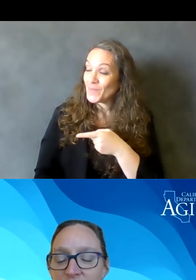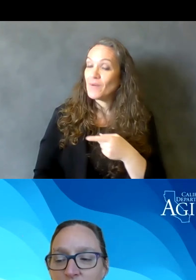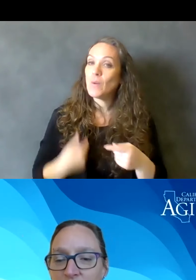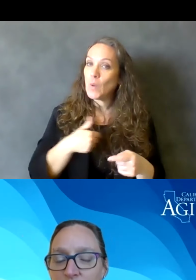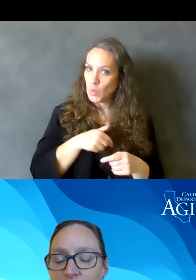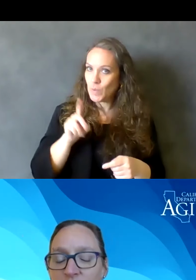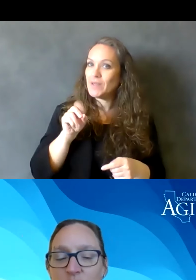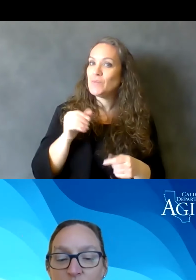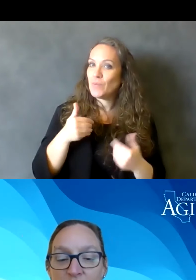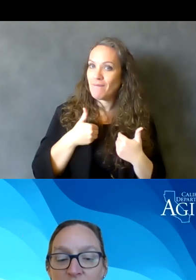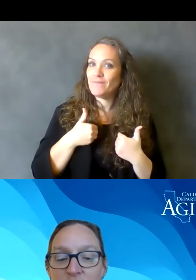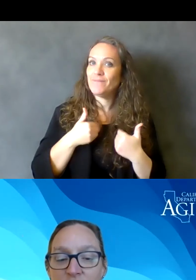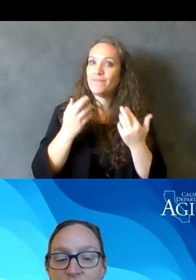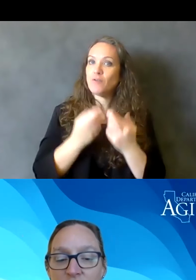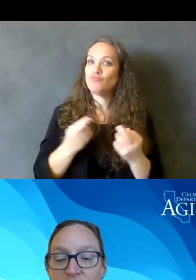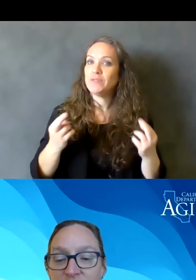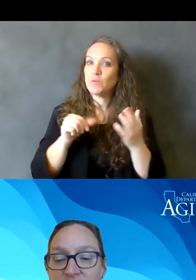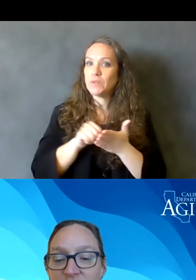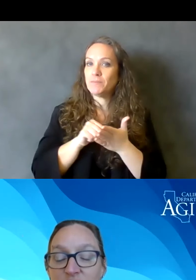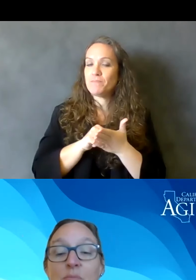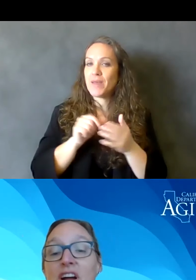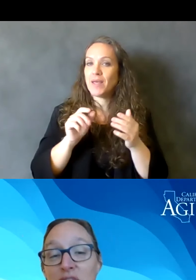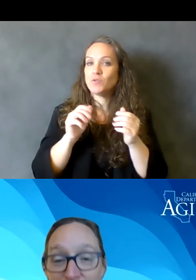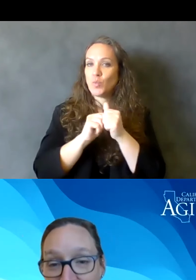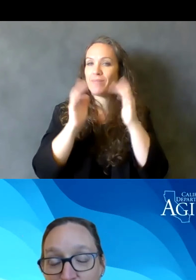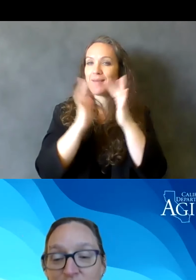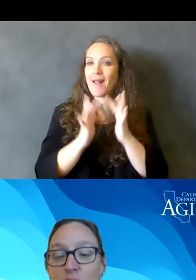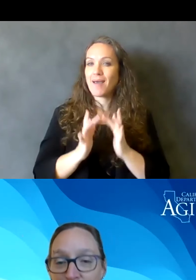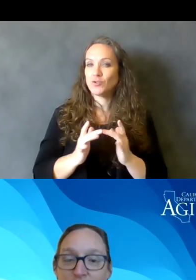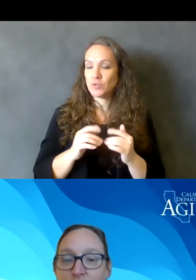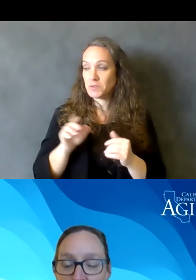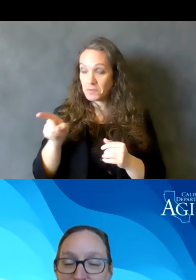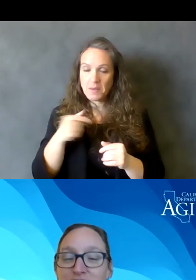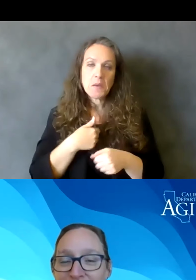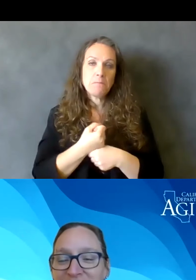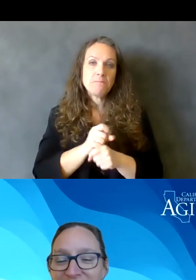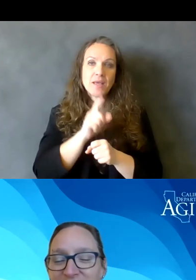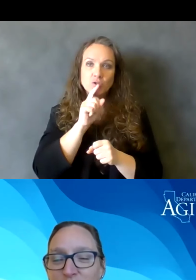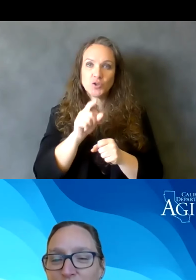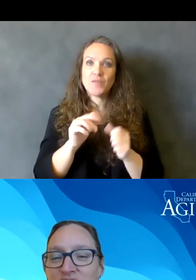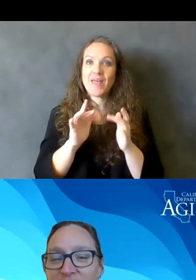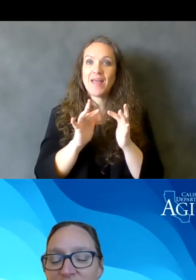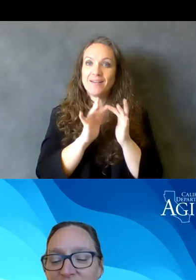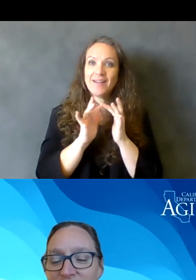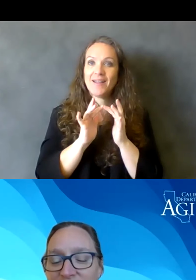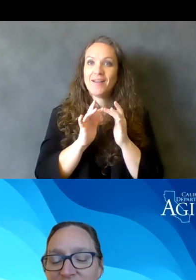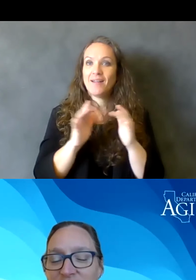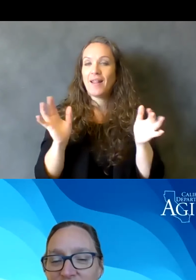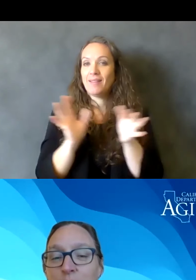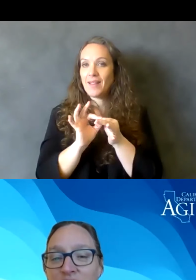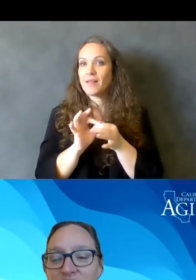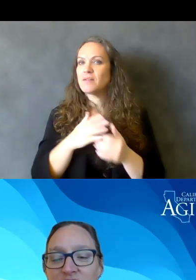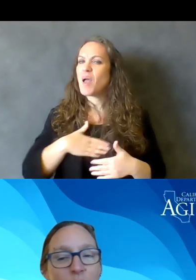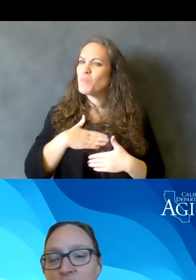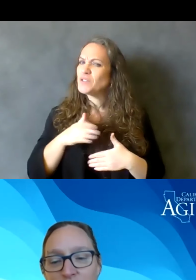have a resource page of connections like that. So among other things you mentioned, we'll make sure that we're digitally linked, but appreciate that connection